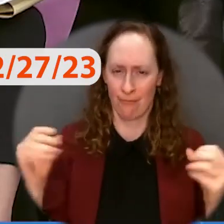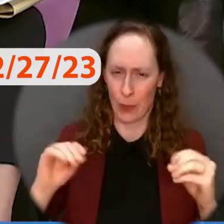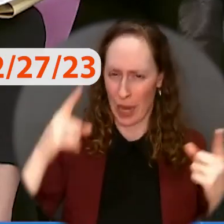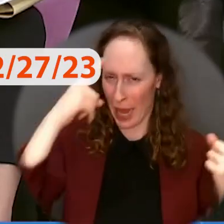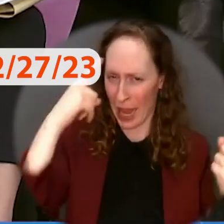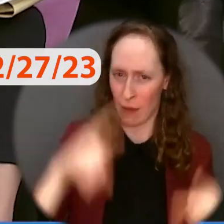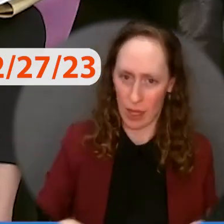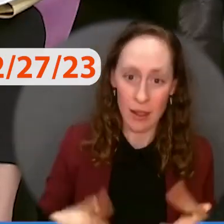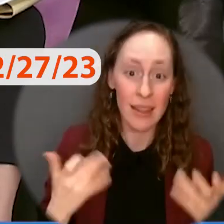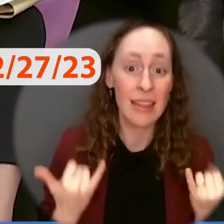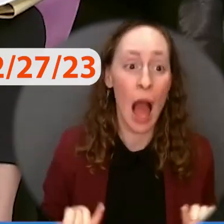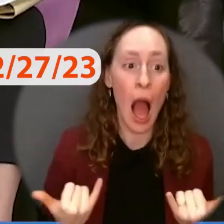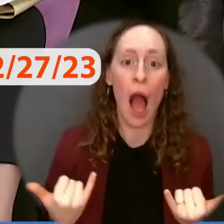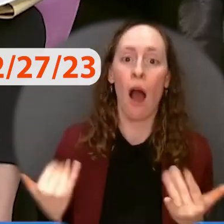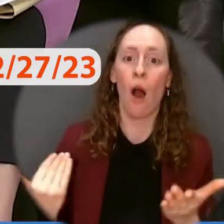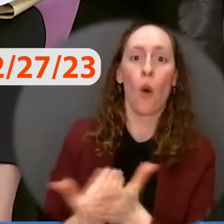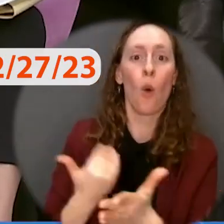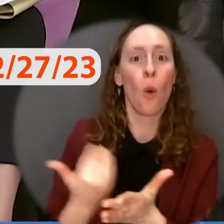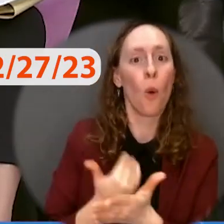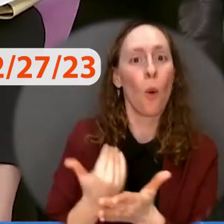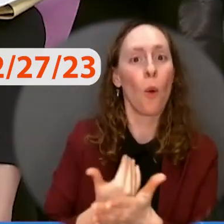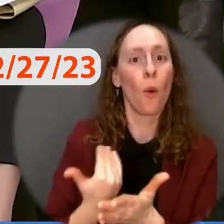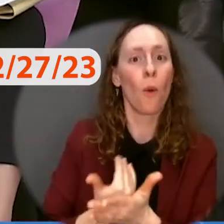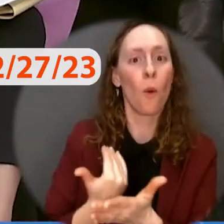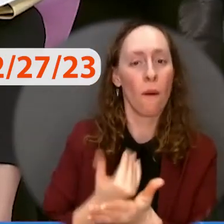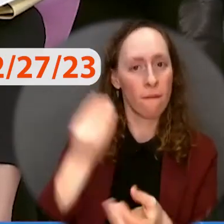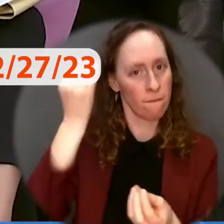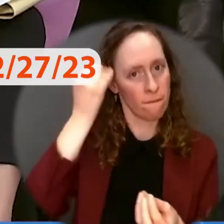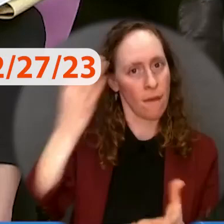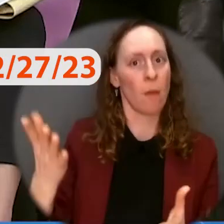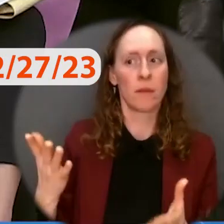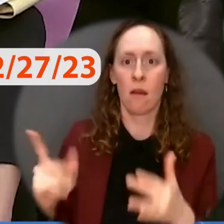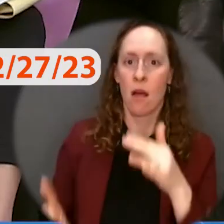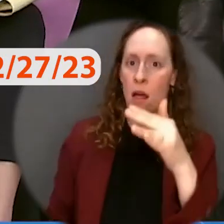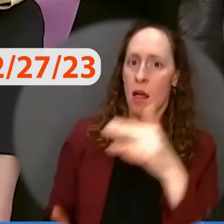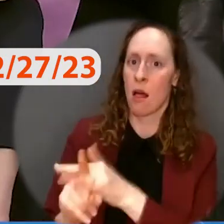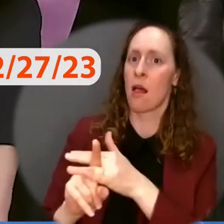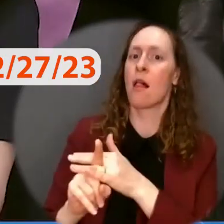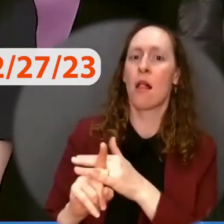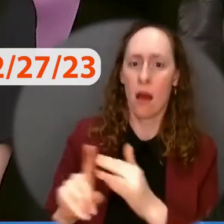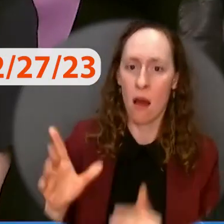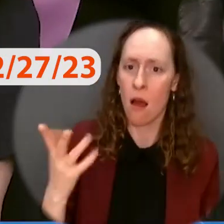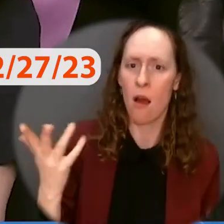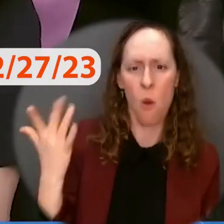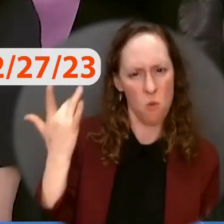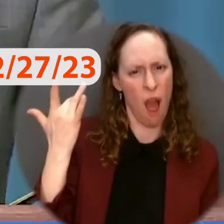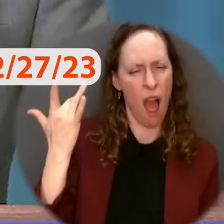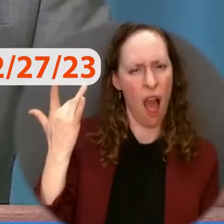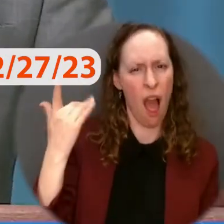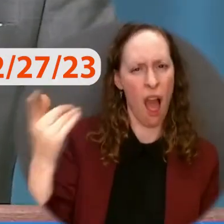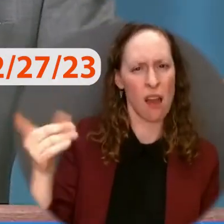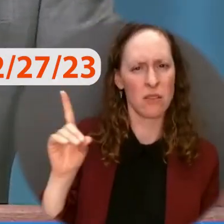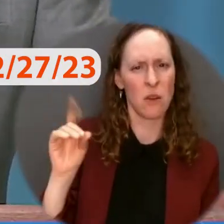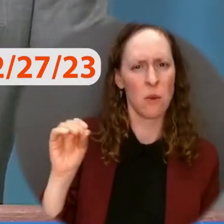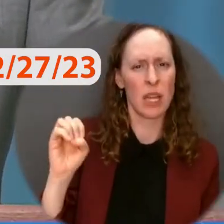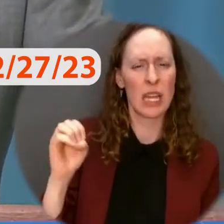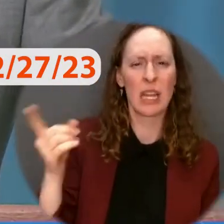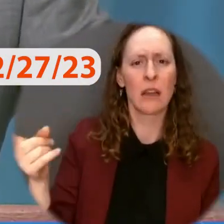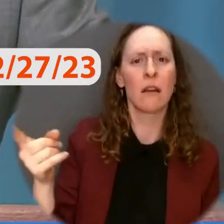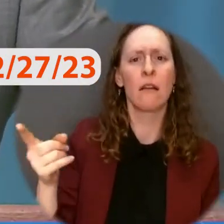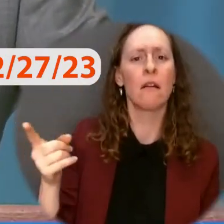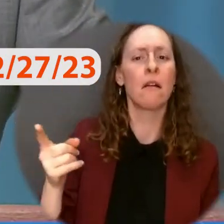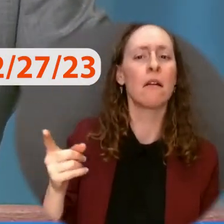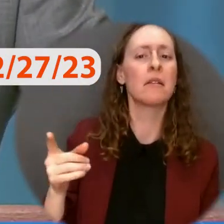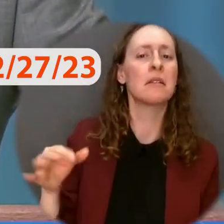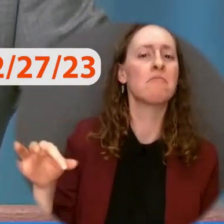intelligence since then that might have led DOE to draw a different conclusion? We, again, without confirming the press reporting